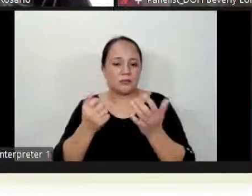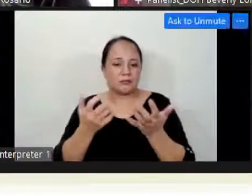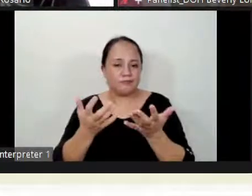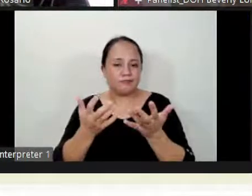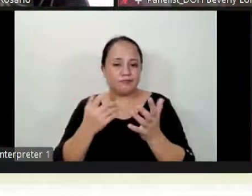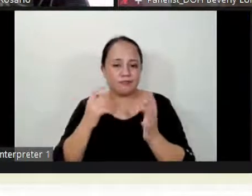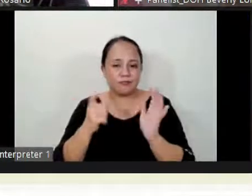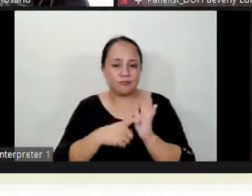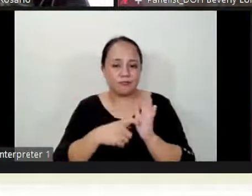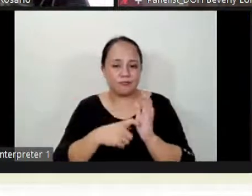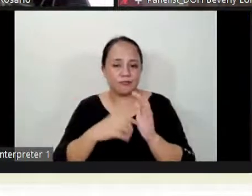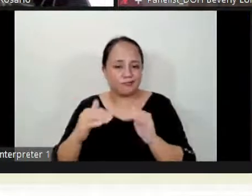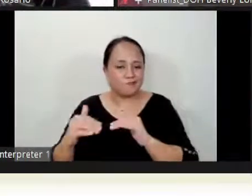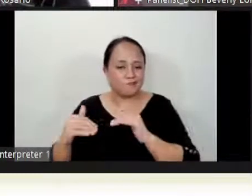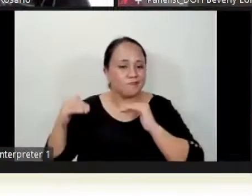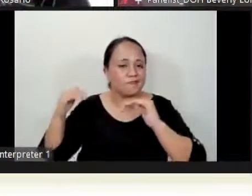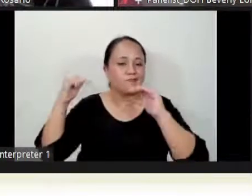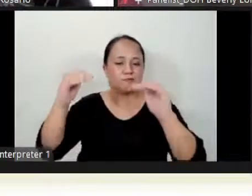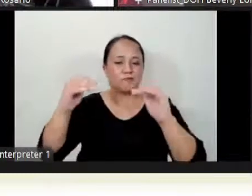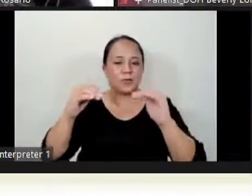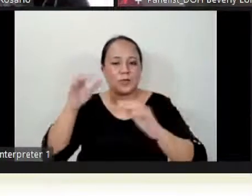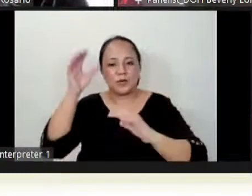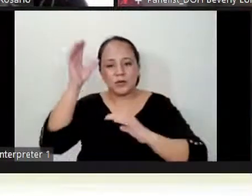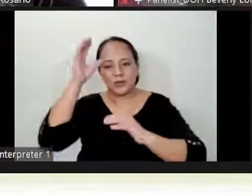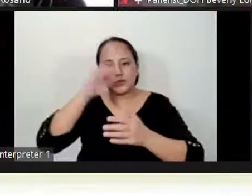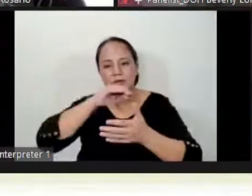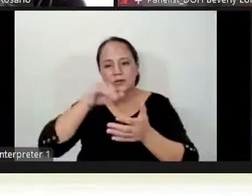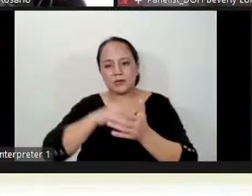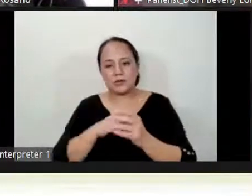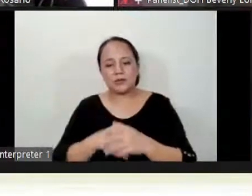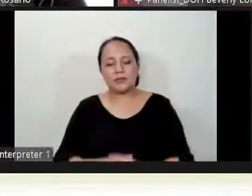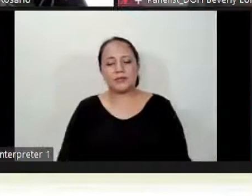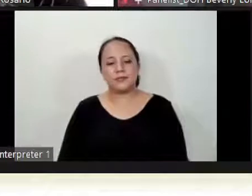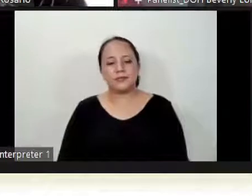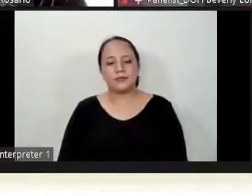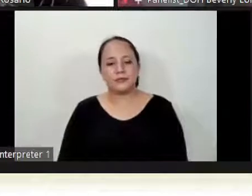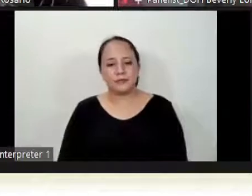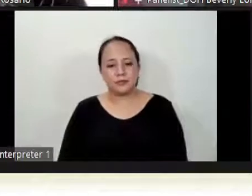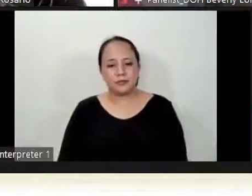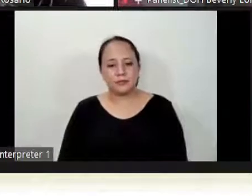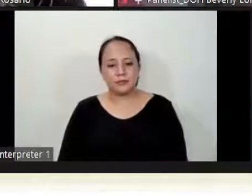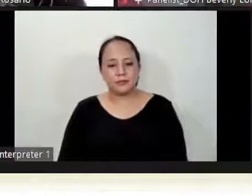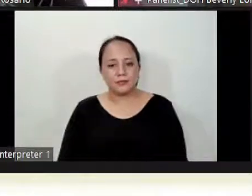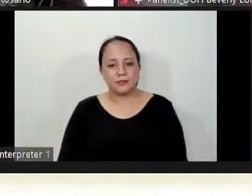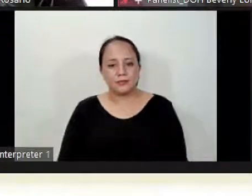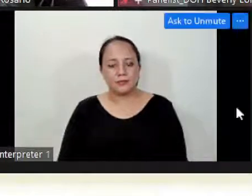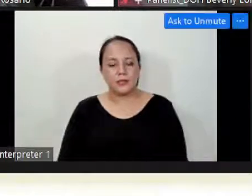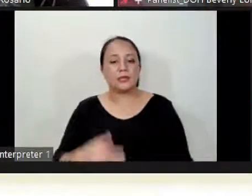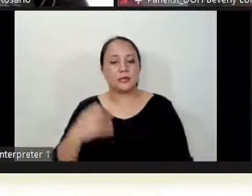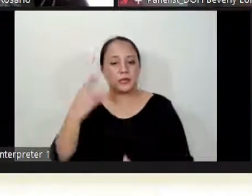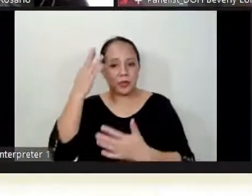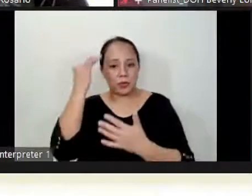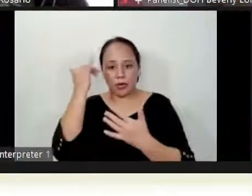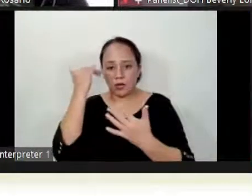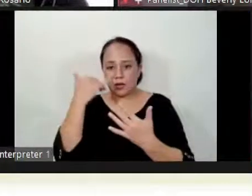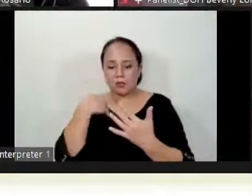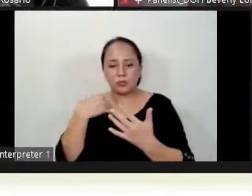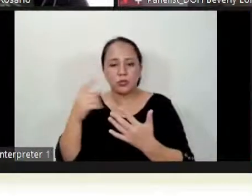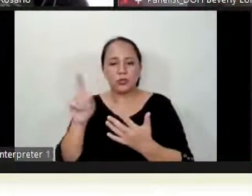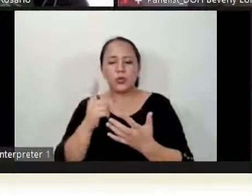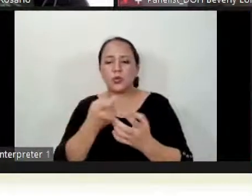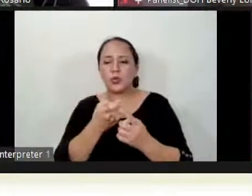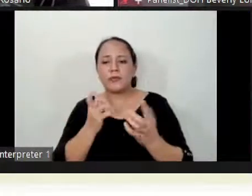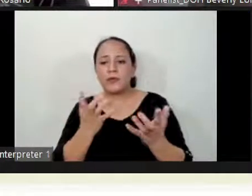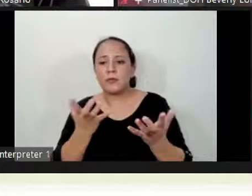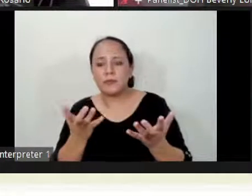identified to be upgraded as cancer centers. Now, that's a reason why I wanted to know, ano ba you, where